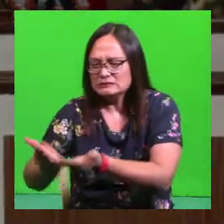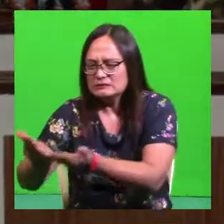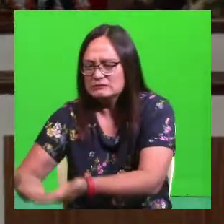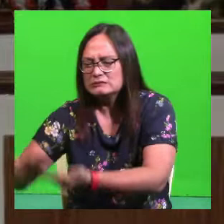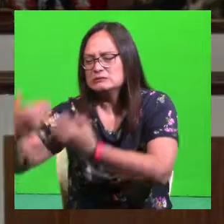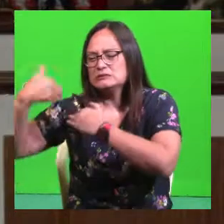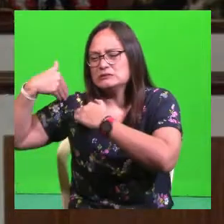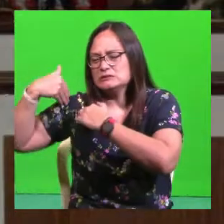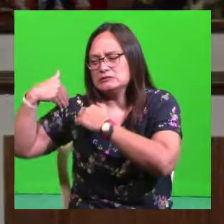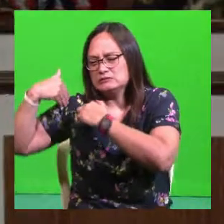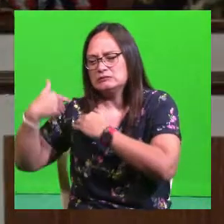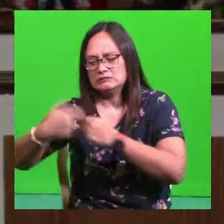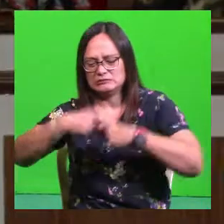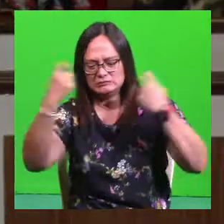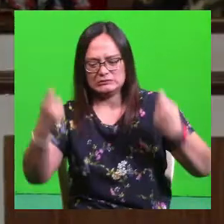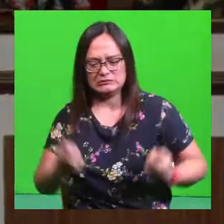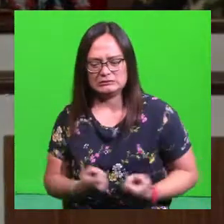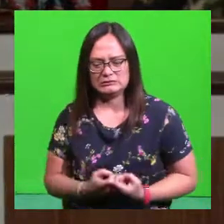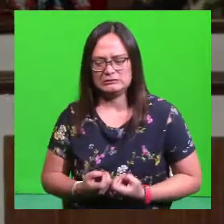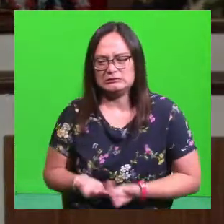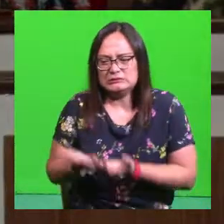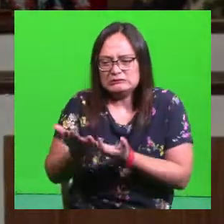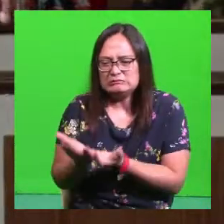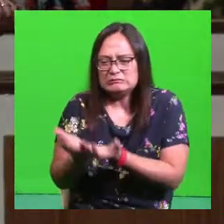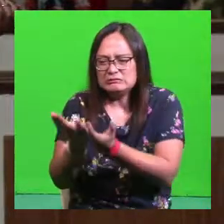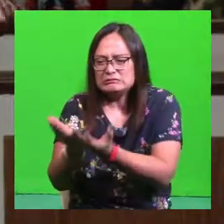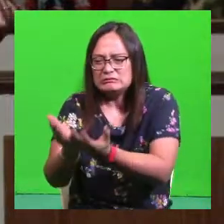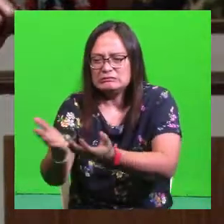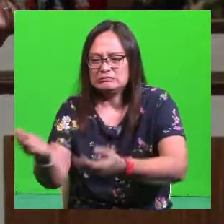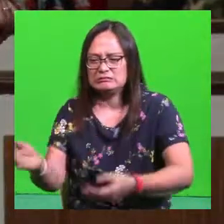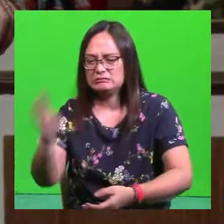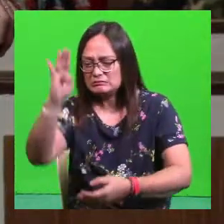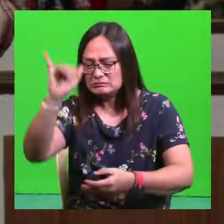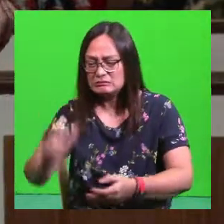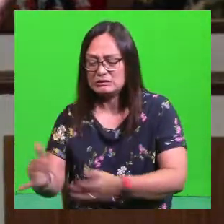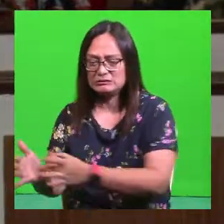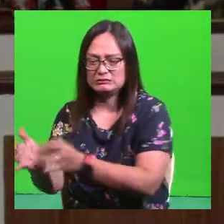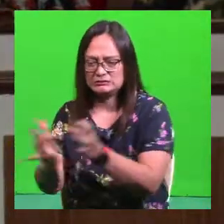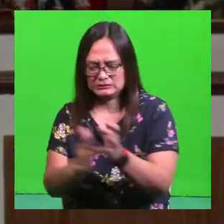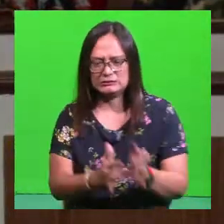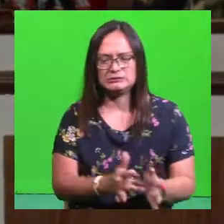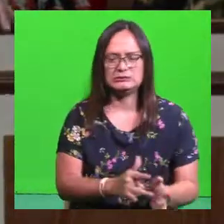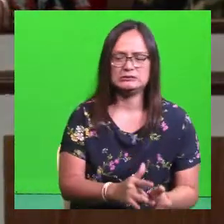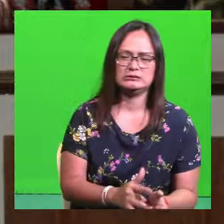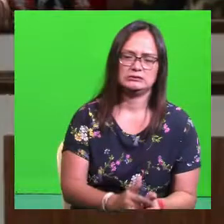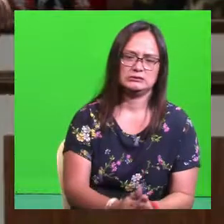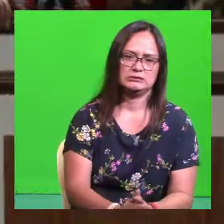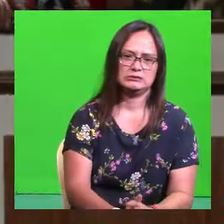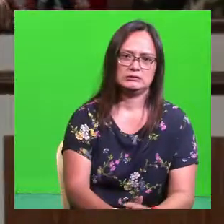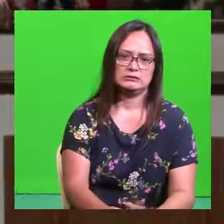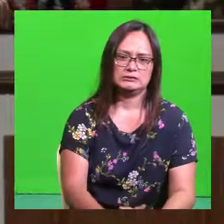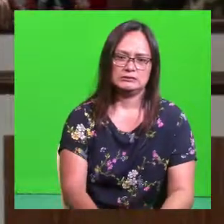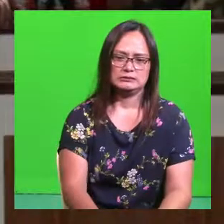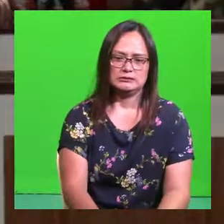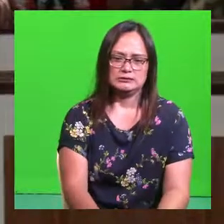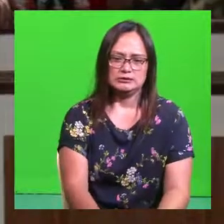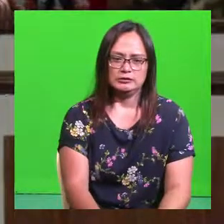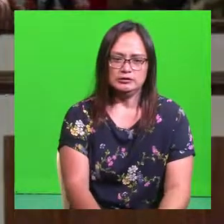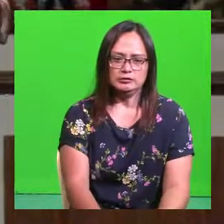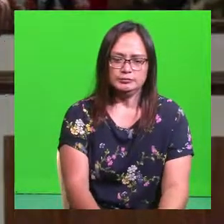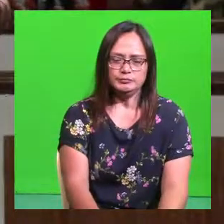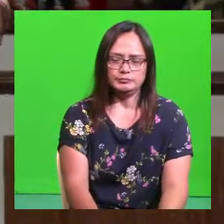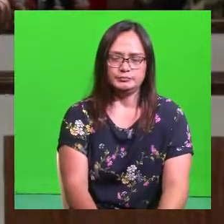possible? Yes, this is possible. Because that's what the Bible says. He was oppressed, verse 7. He